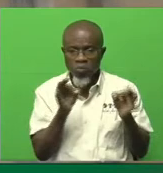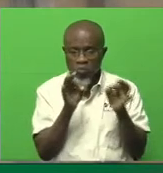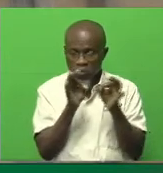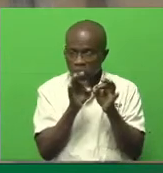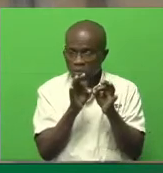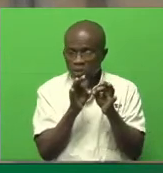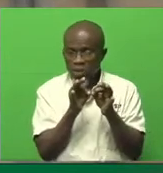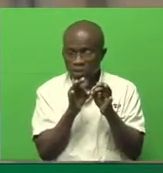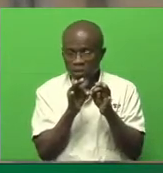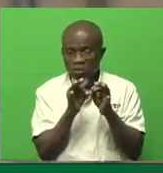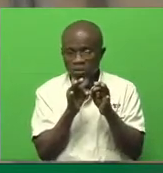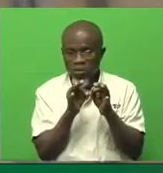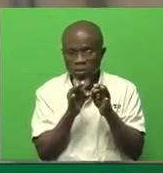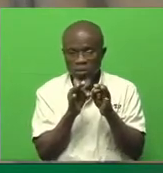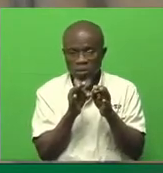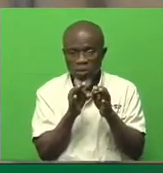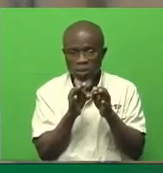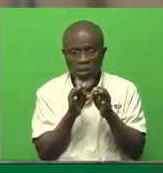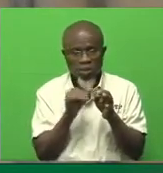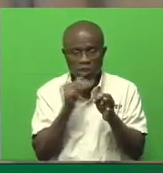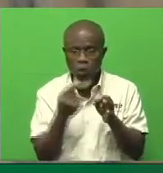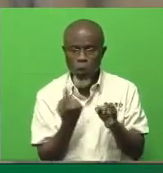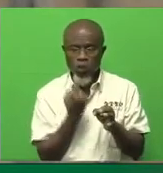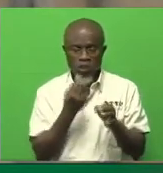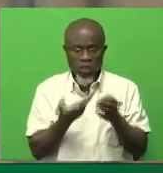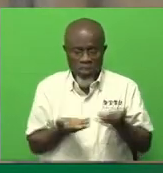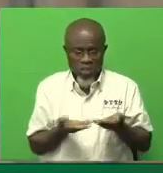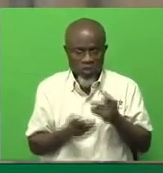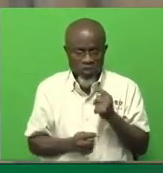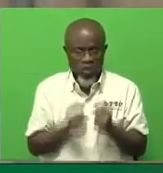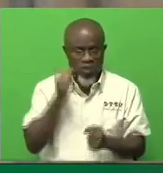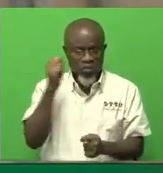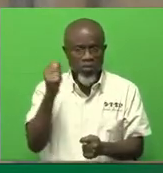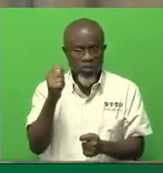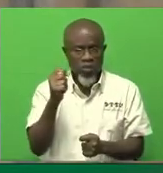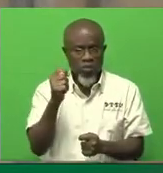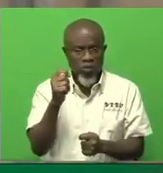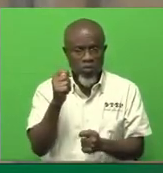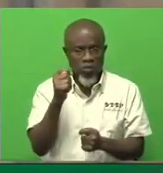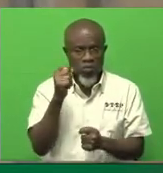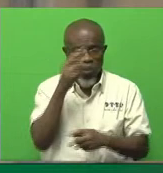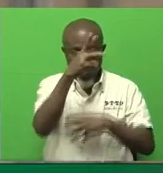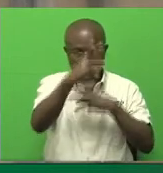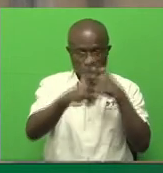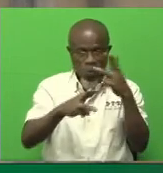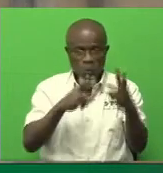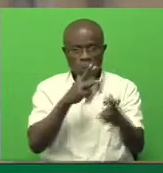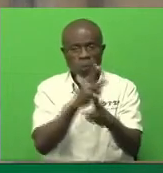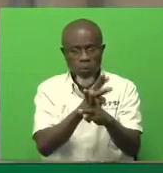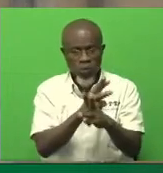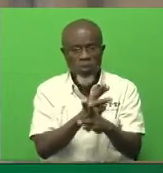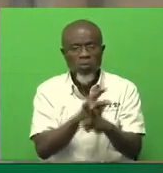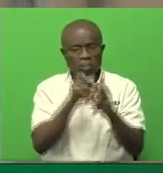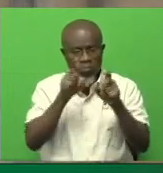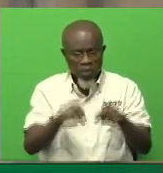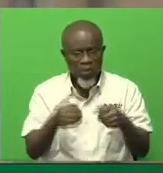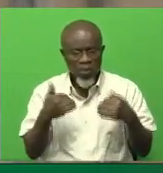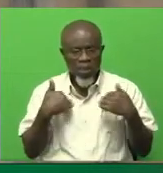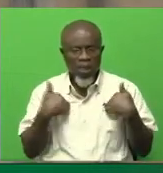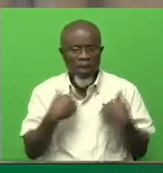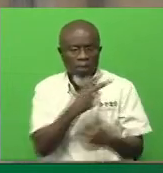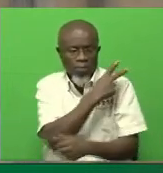component worldwide not only in Trinidad and Tobago in Target and series is patient compliance